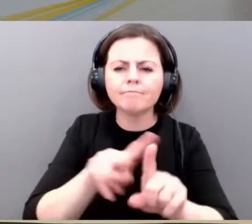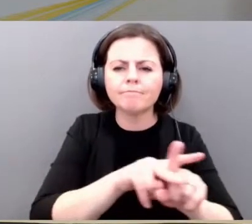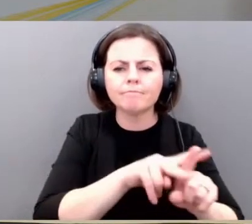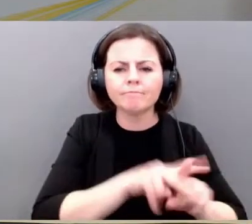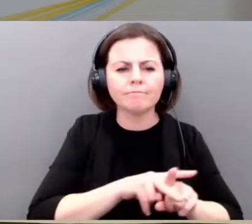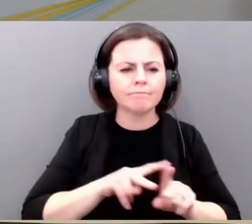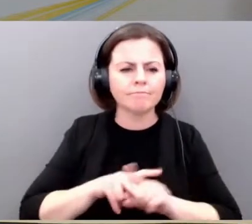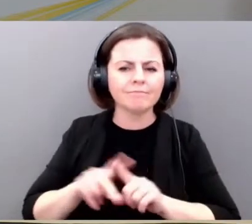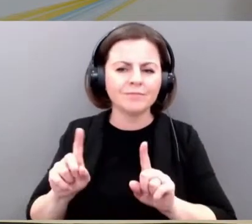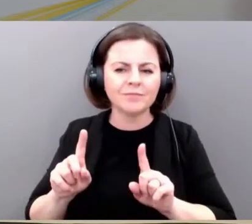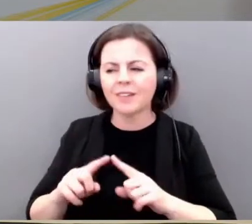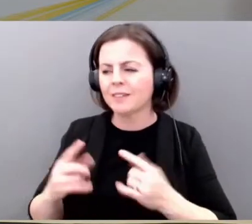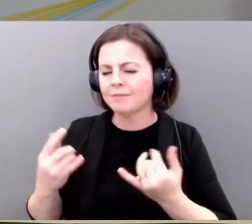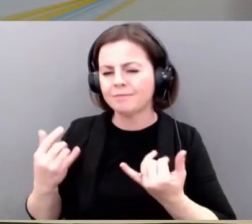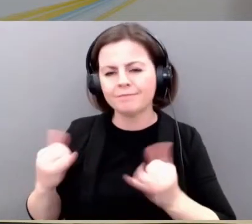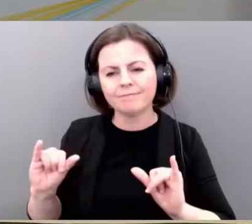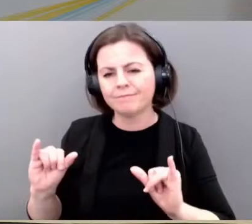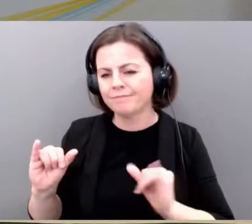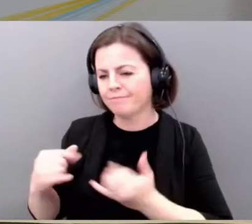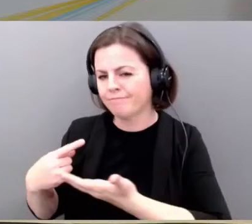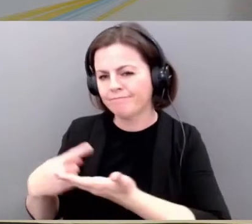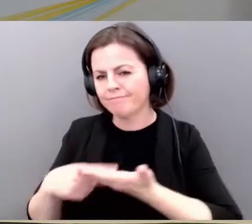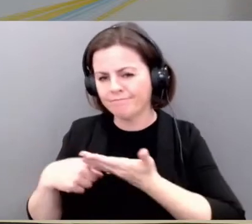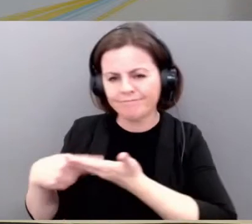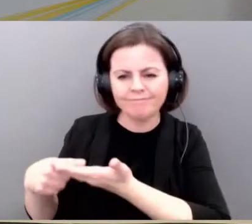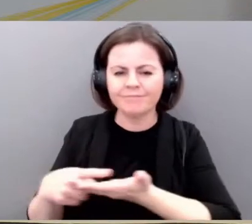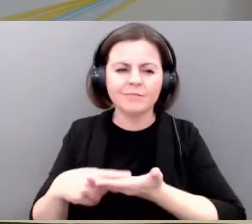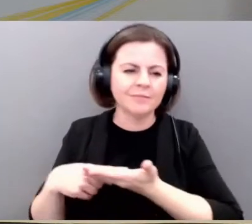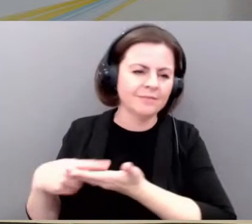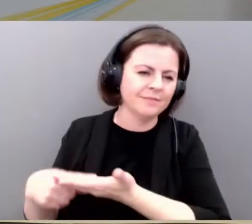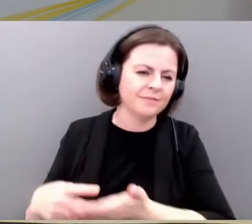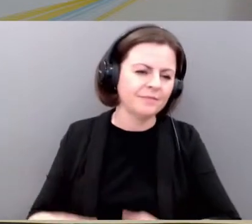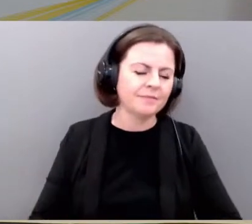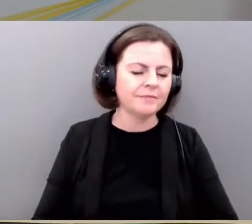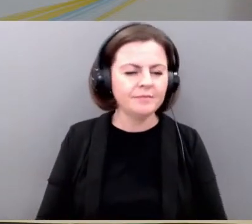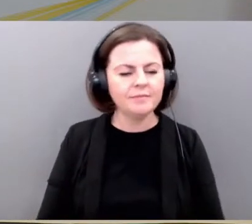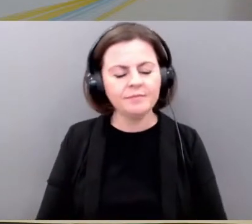ongoing discussion. It's again, it's not always